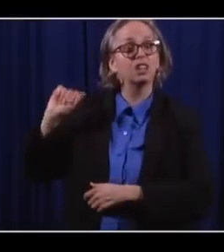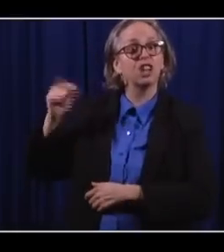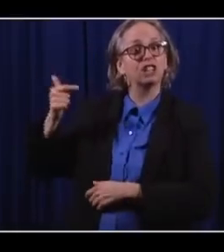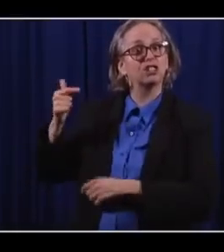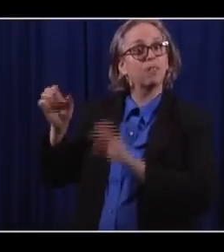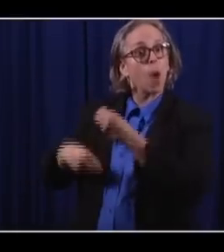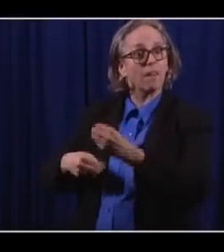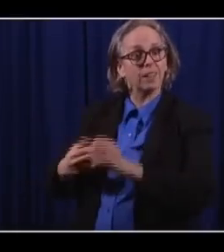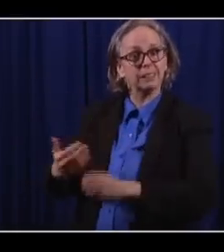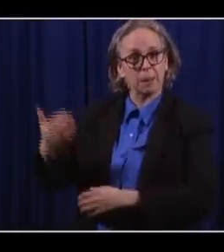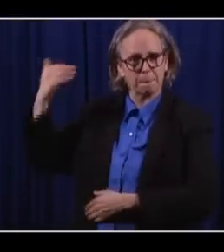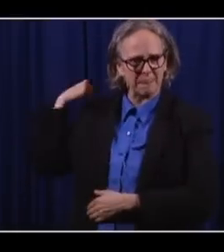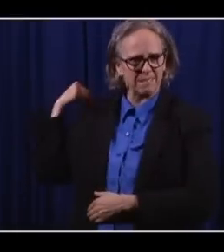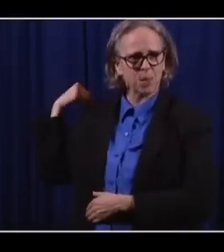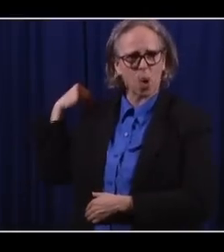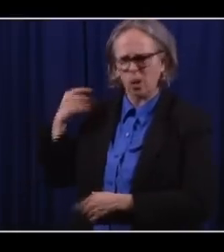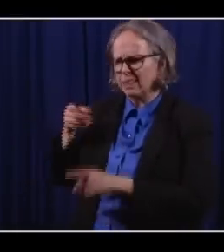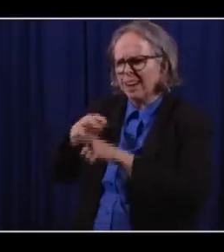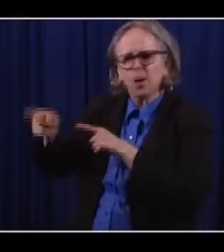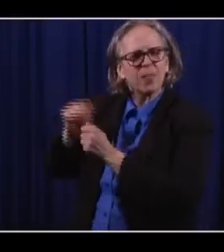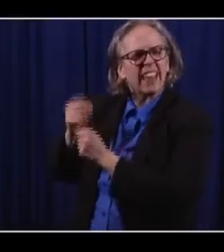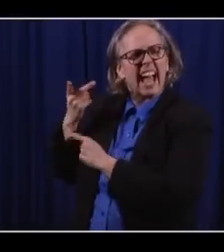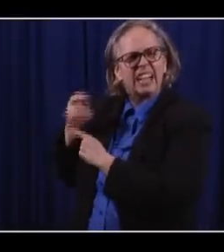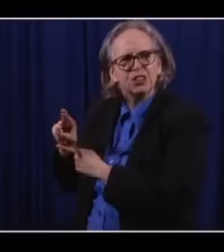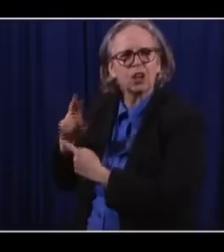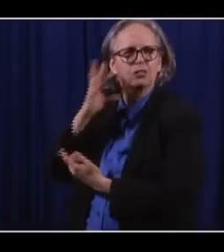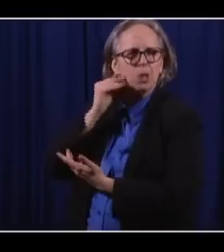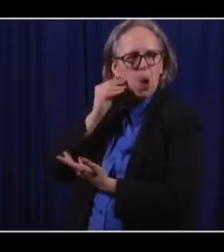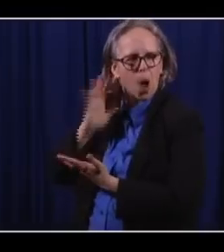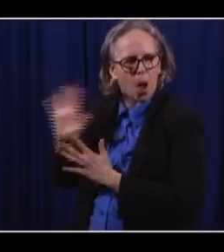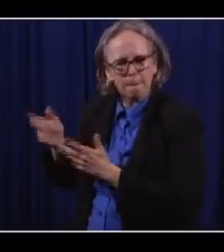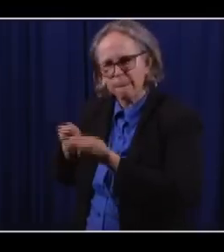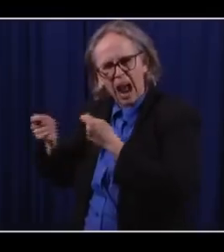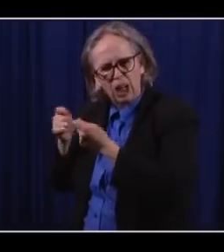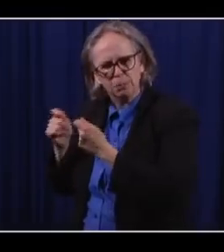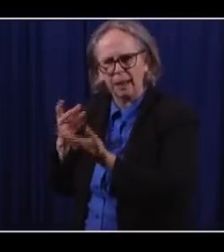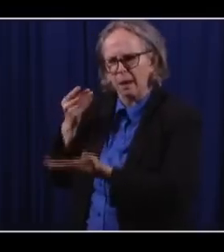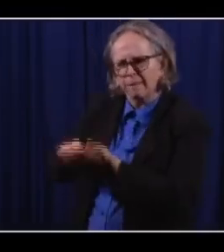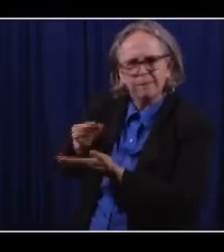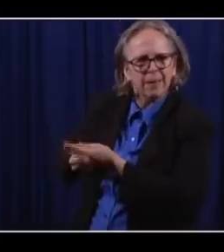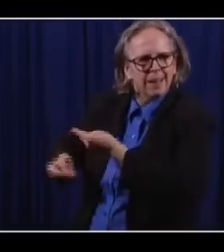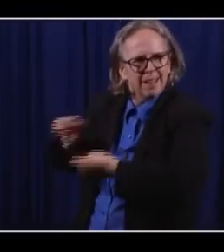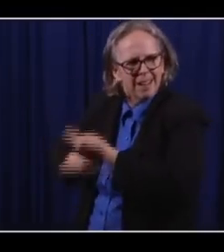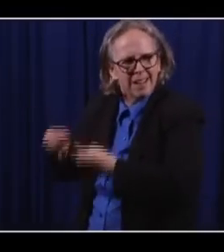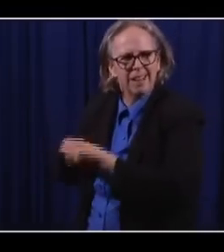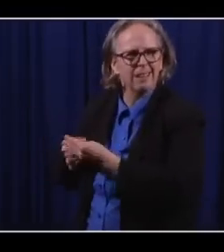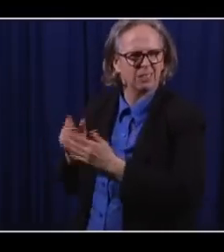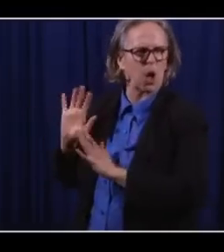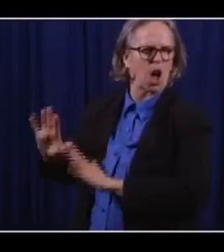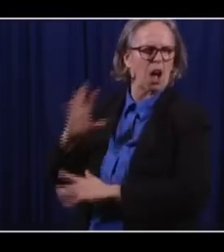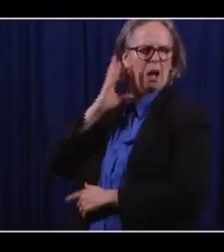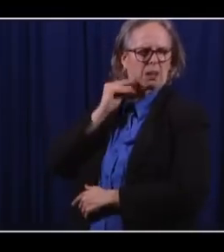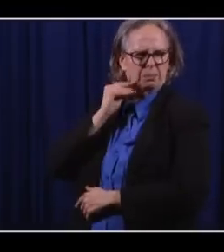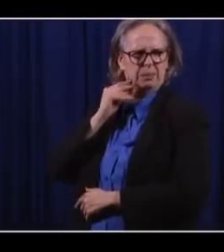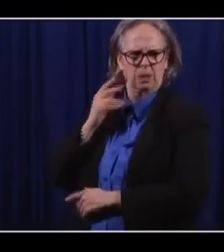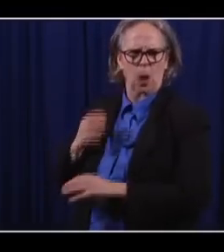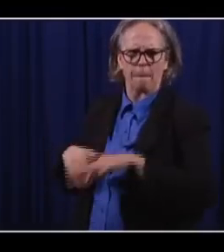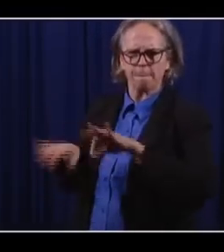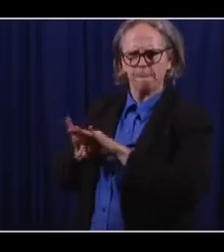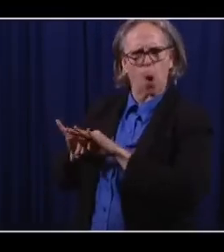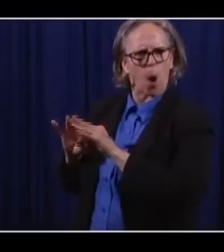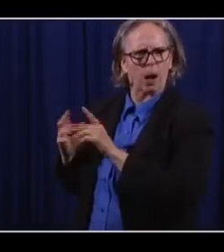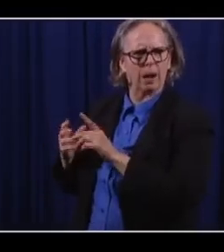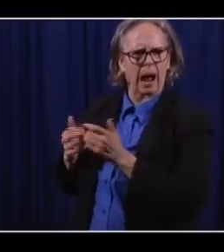management and fiscal experience. She will play a key role in prioritizing and resolving critical issues, providing oversight and guidance to the